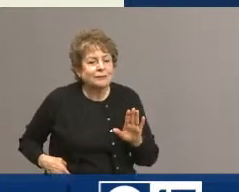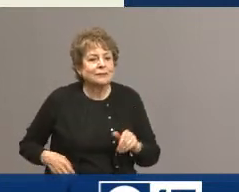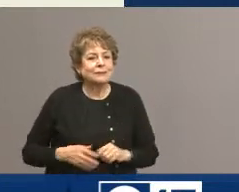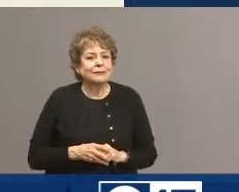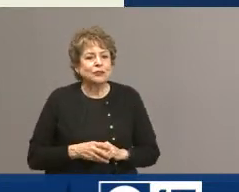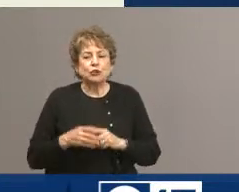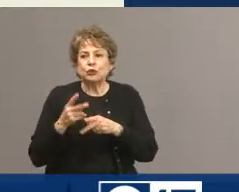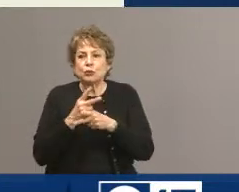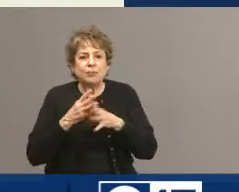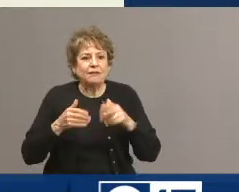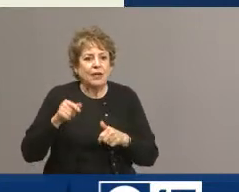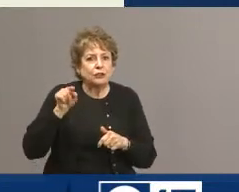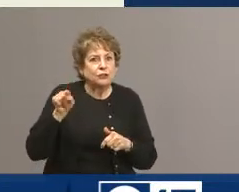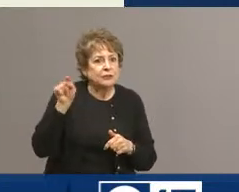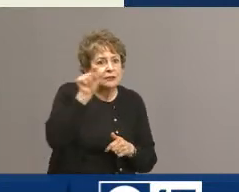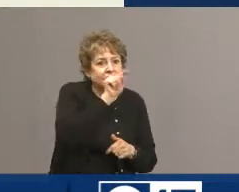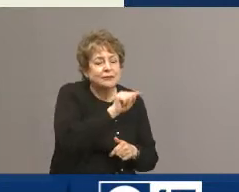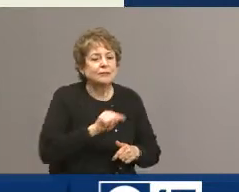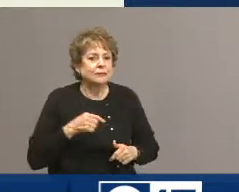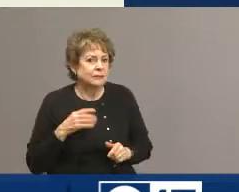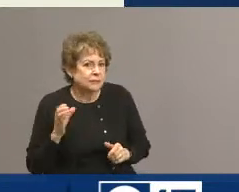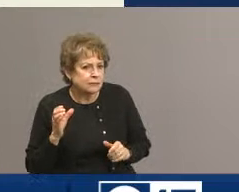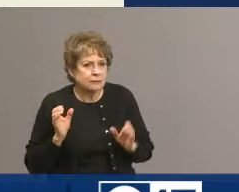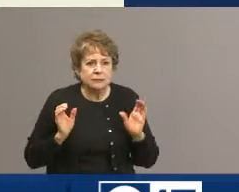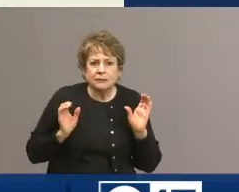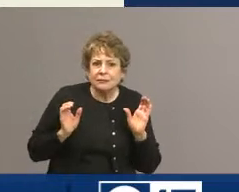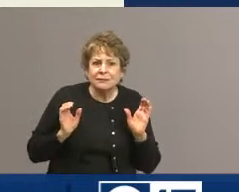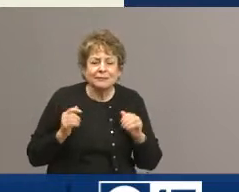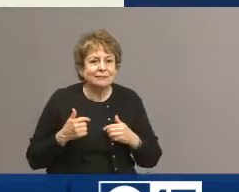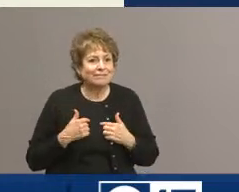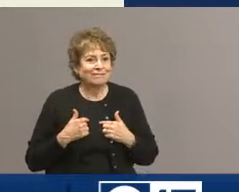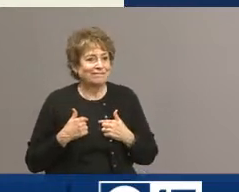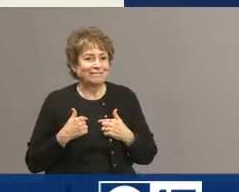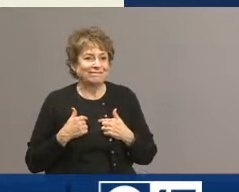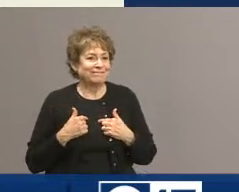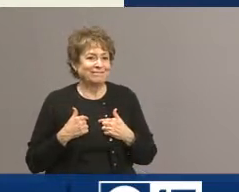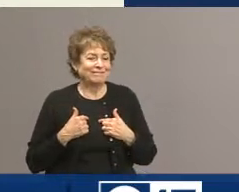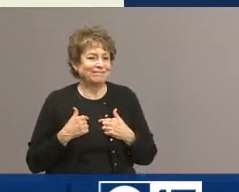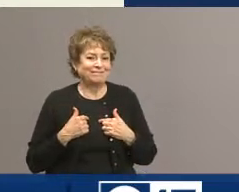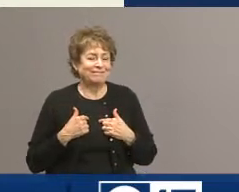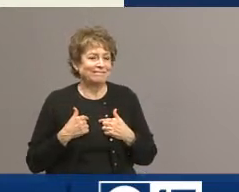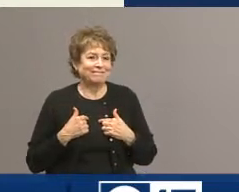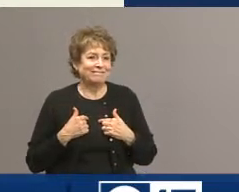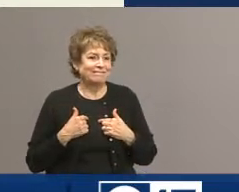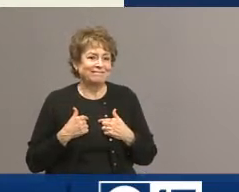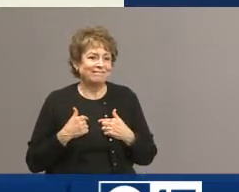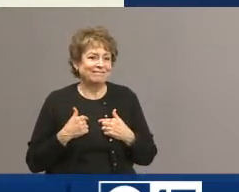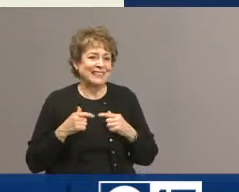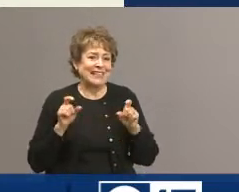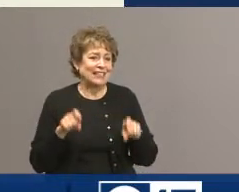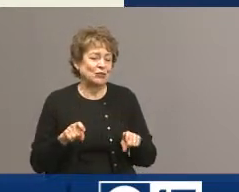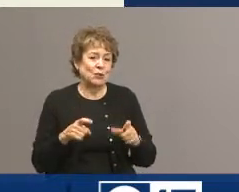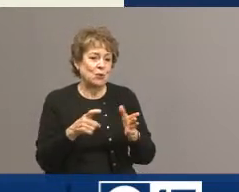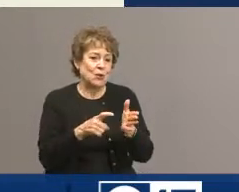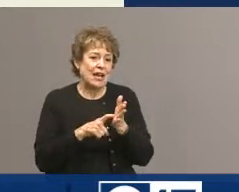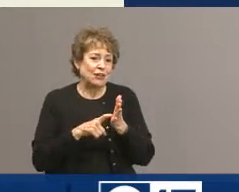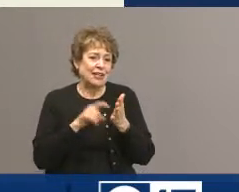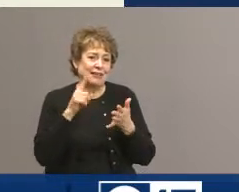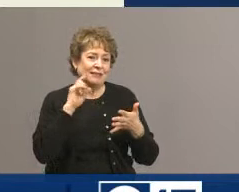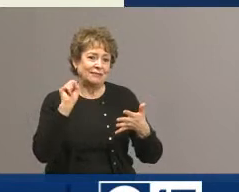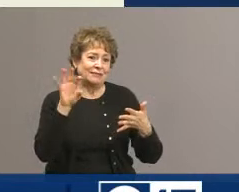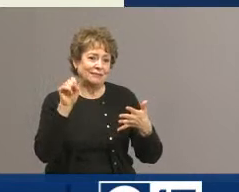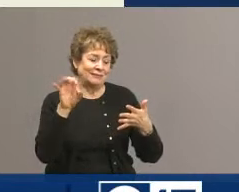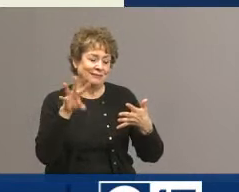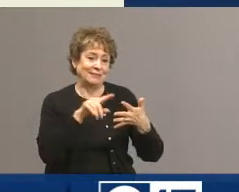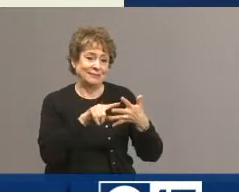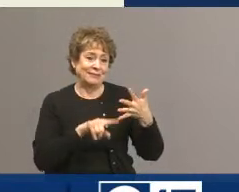shut these things down statewide, and that's why you saw the executive order you saw today. And when you talk about reopening, you're going to see that flexibility